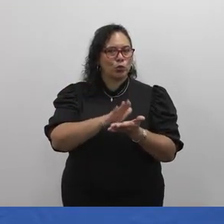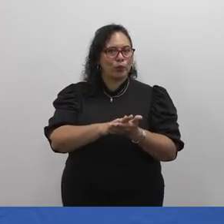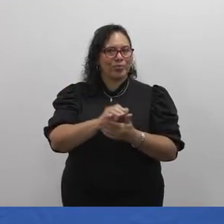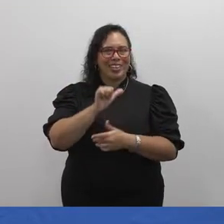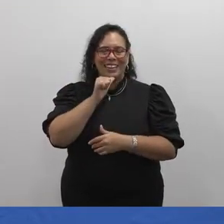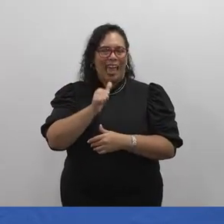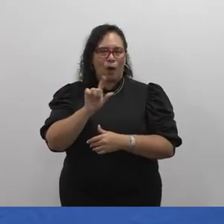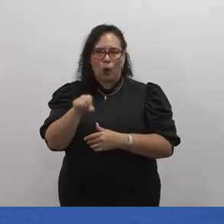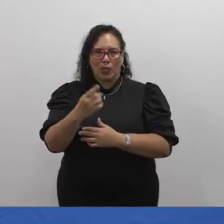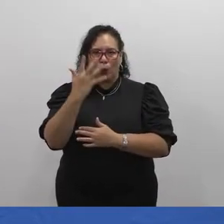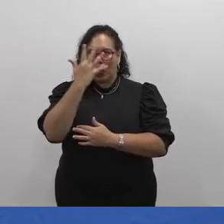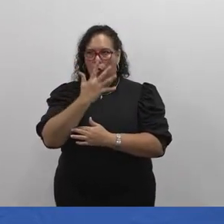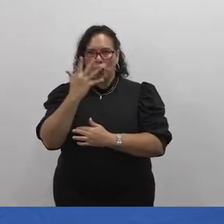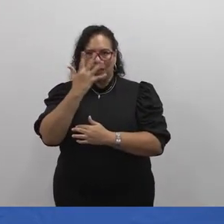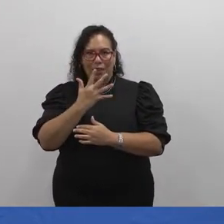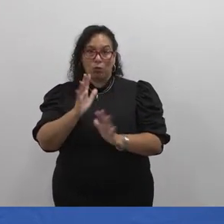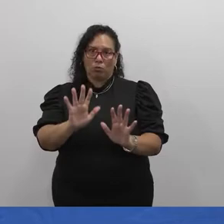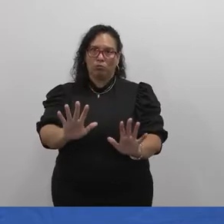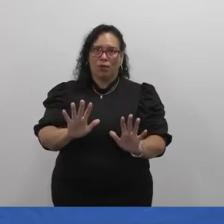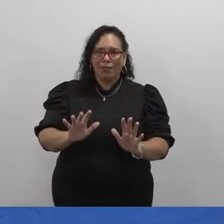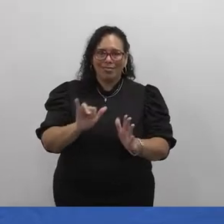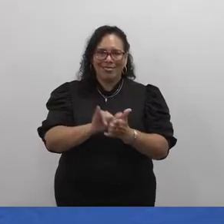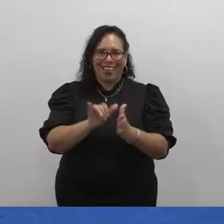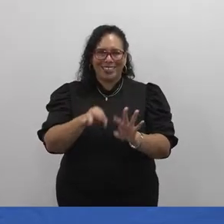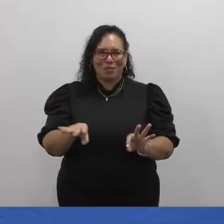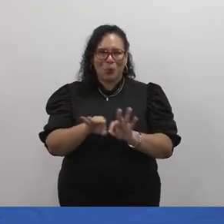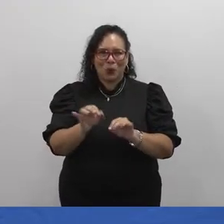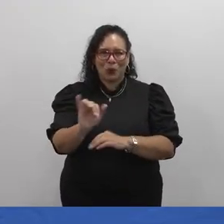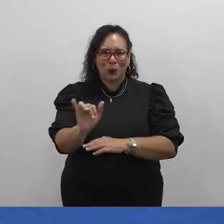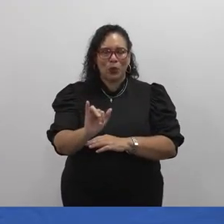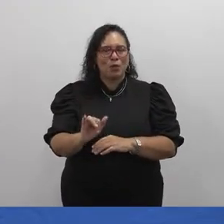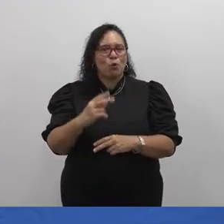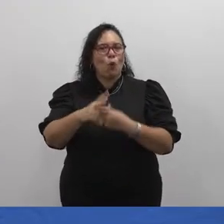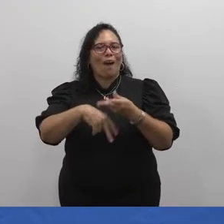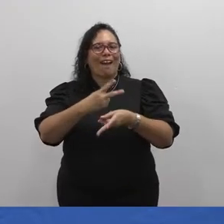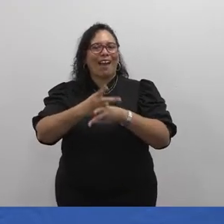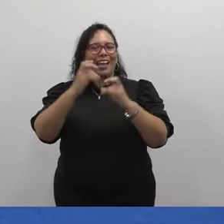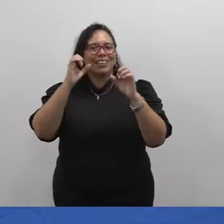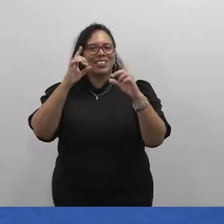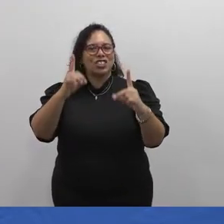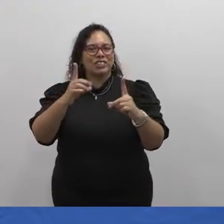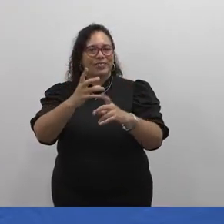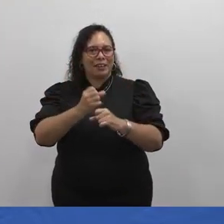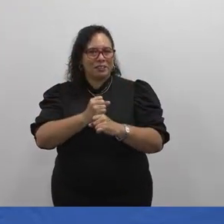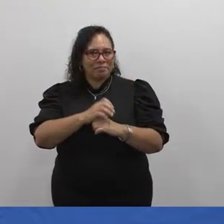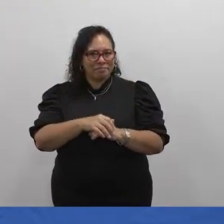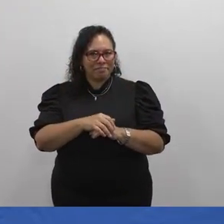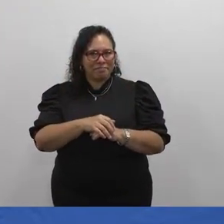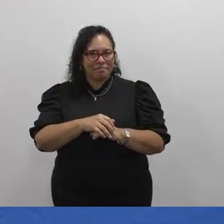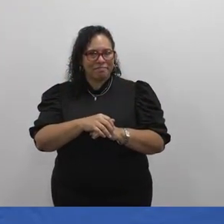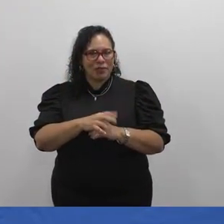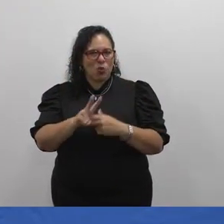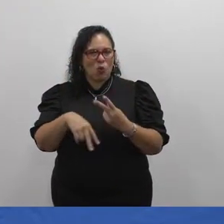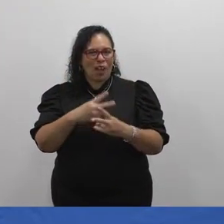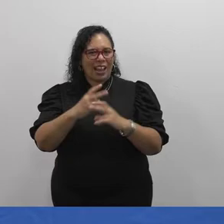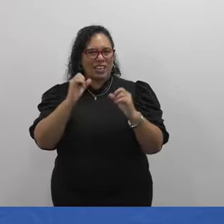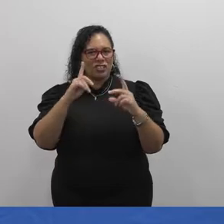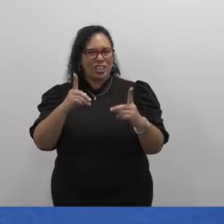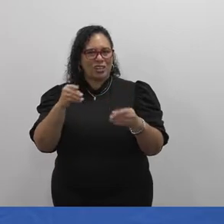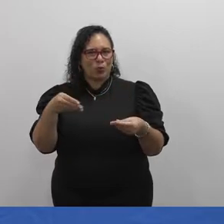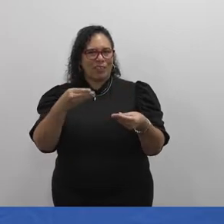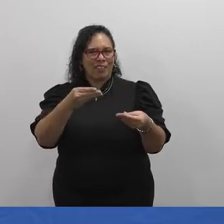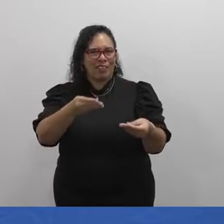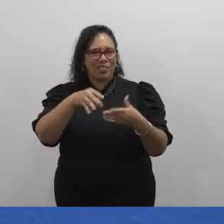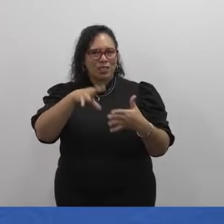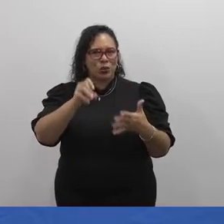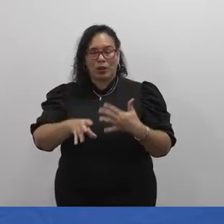what it looks like, although that's super important, but what kind of education we are delivering at the school. A student